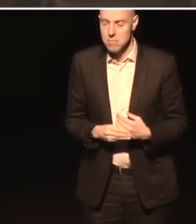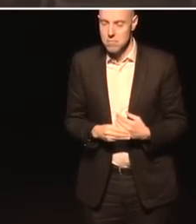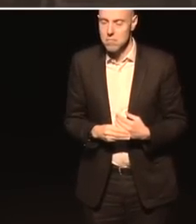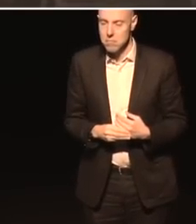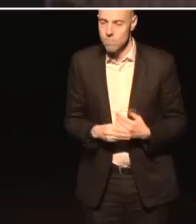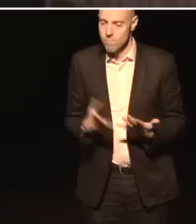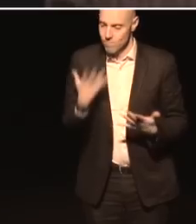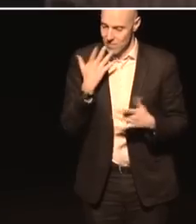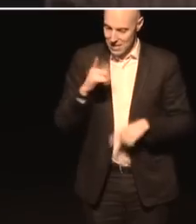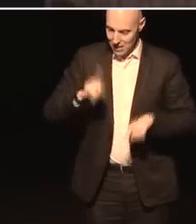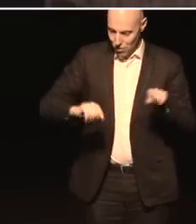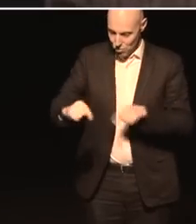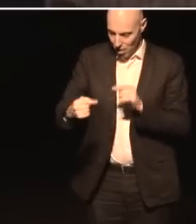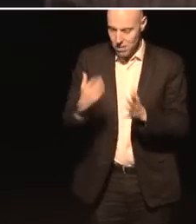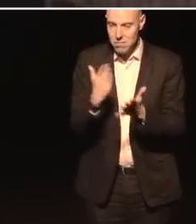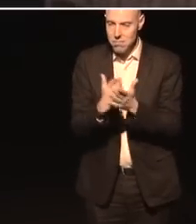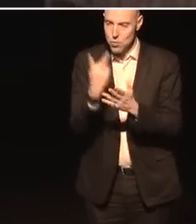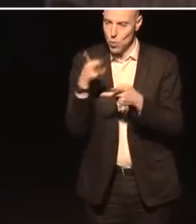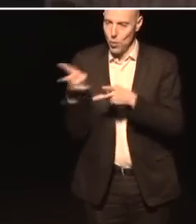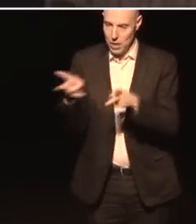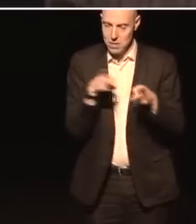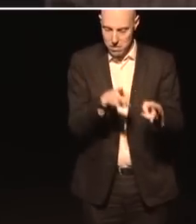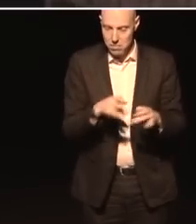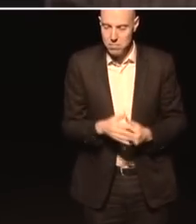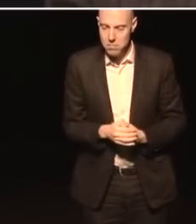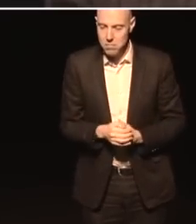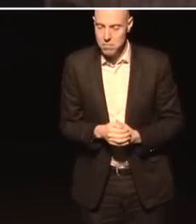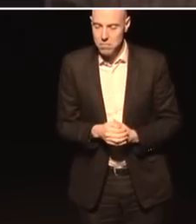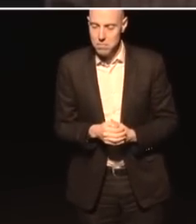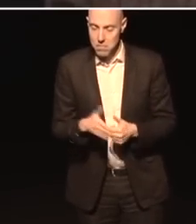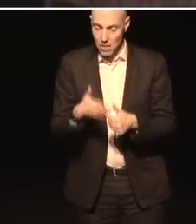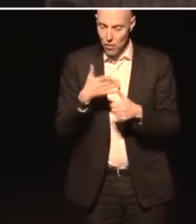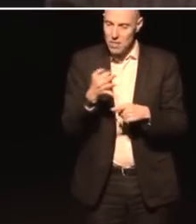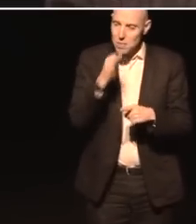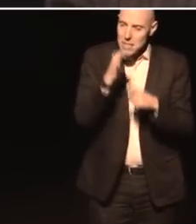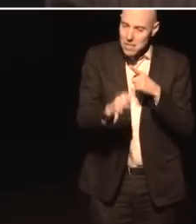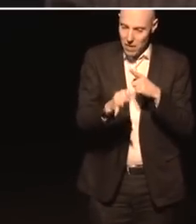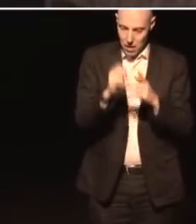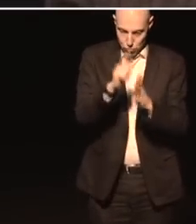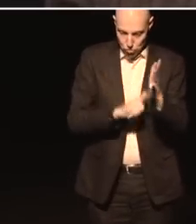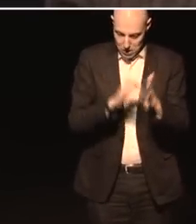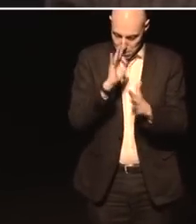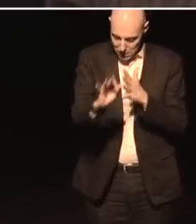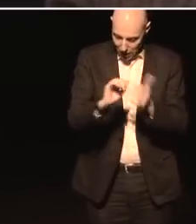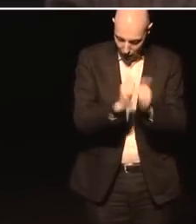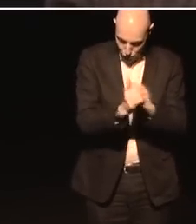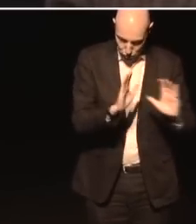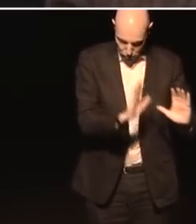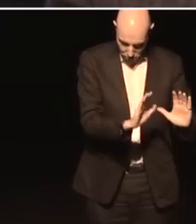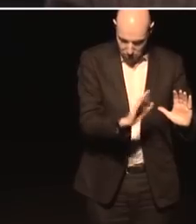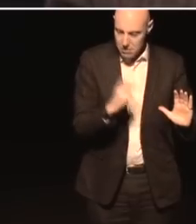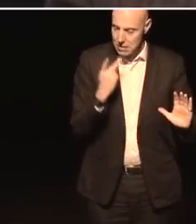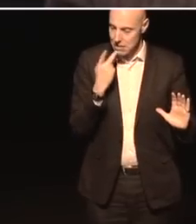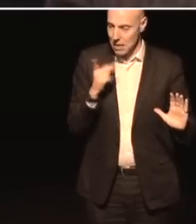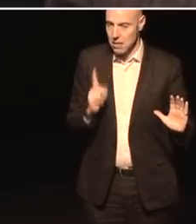something we approach in two ways. One way is specific projects and collaborations, but another way that, for